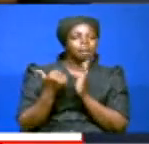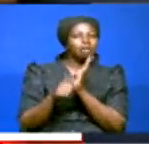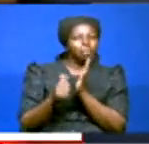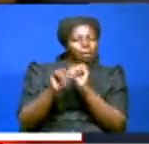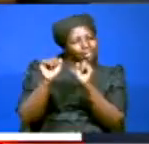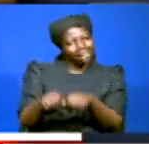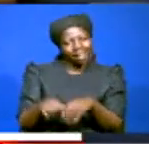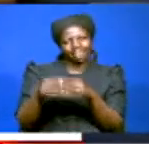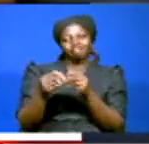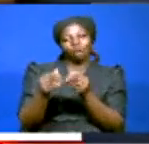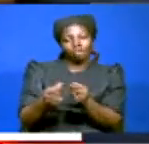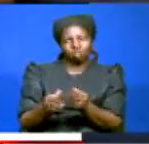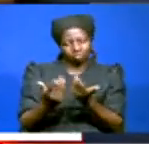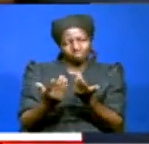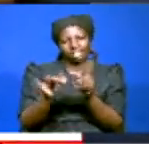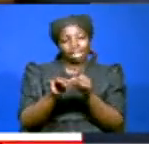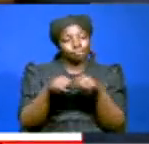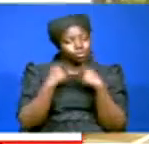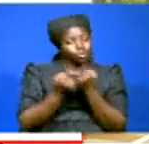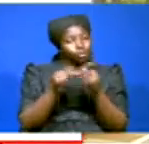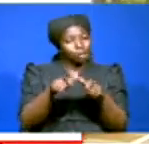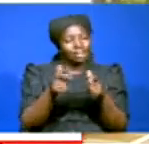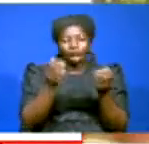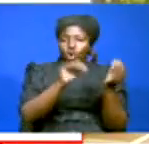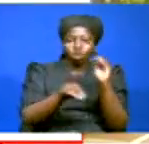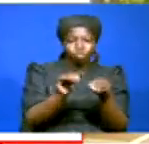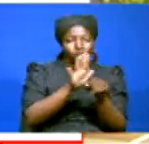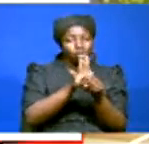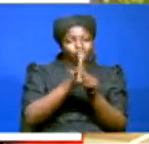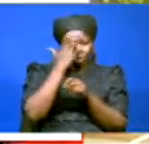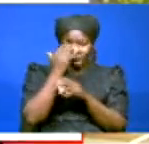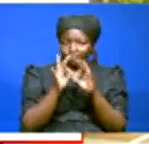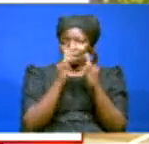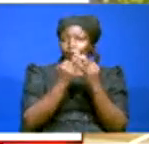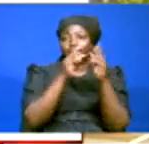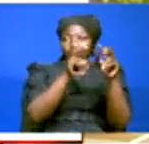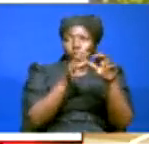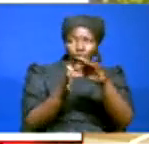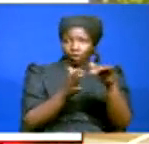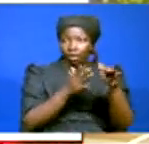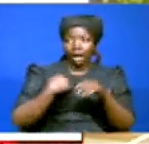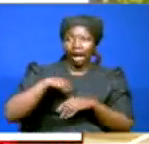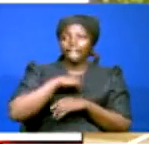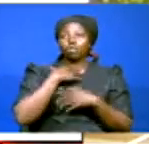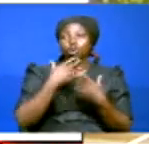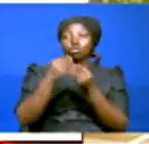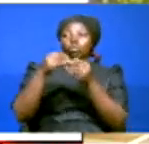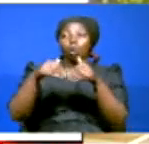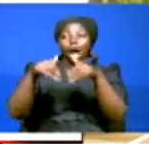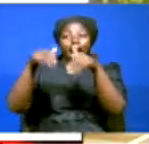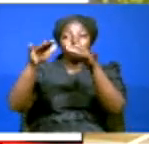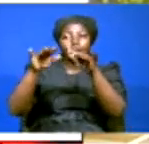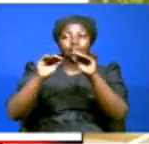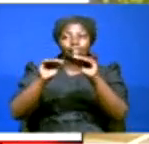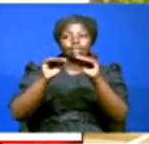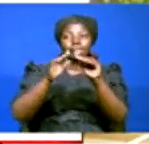media imechangia sana kwa sababu ya mambo ya kifamilia. Want to go out and educate the men and